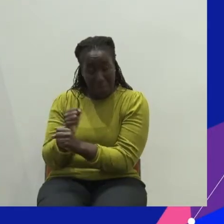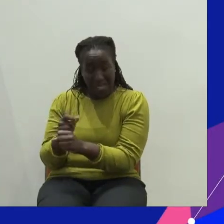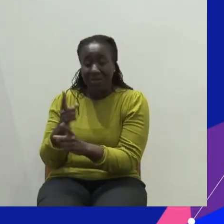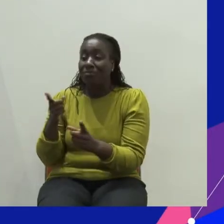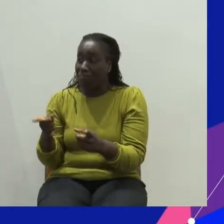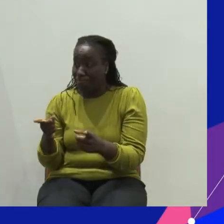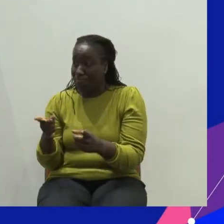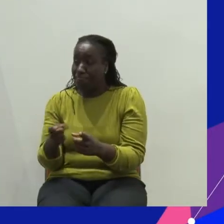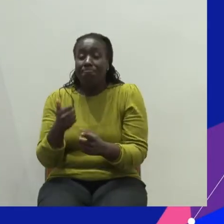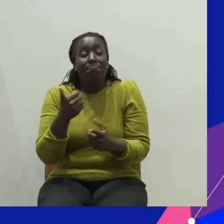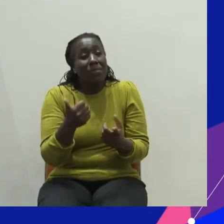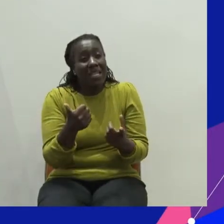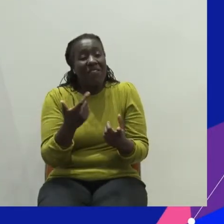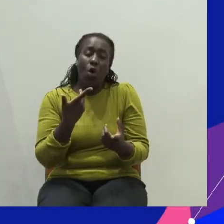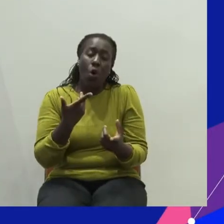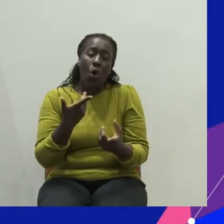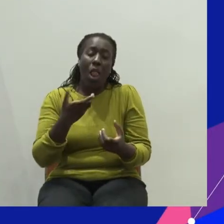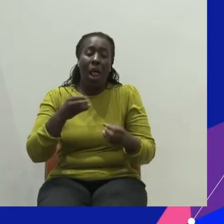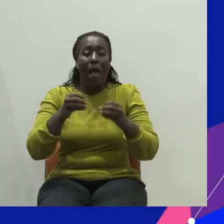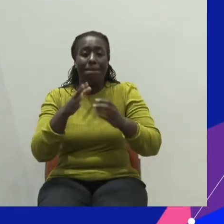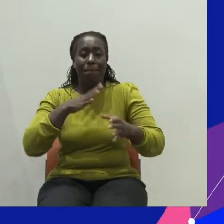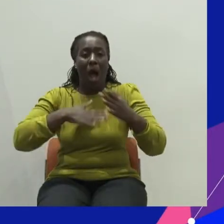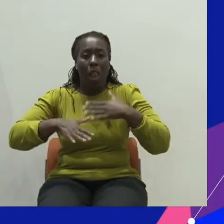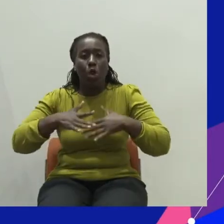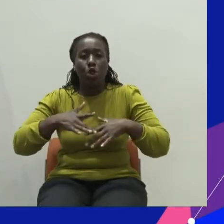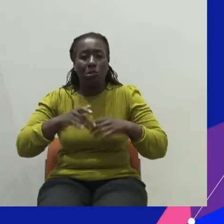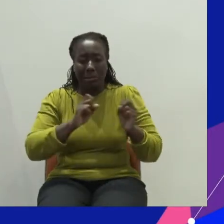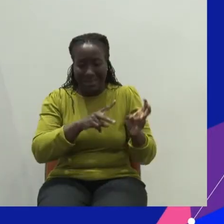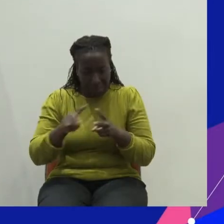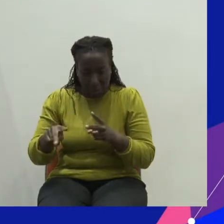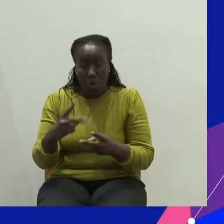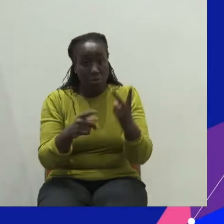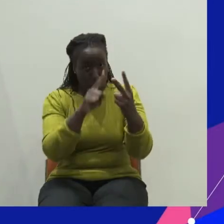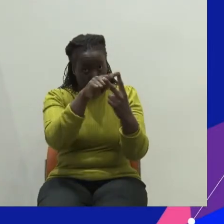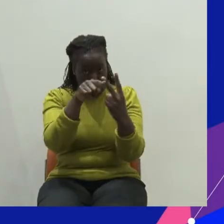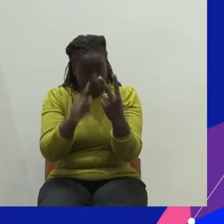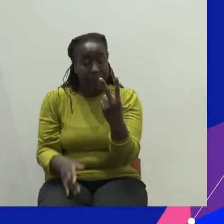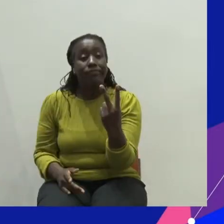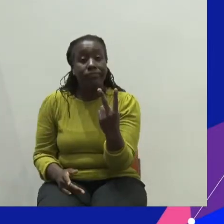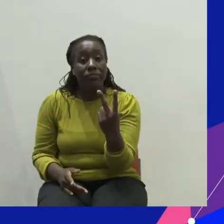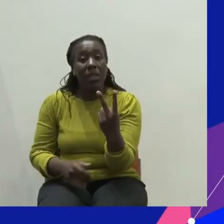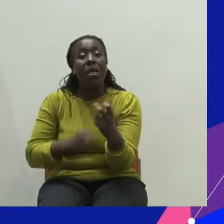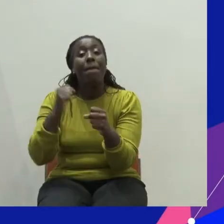issue. For biological systems, though, there's 2 parts of this that make